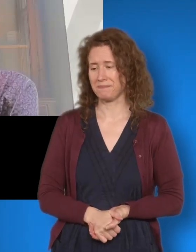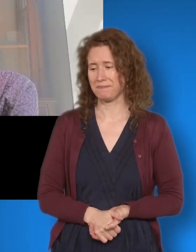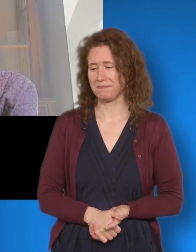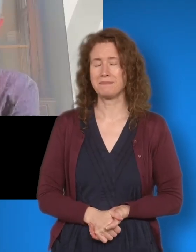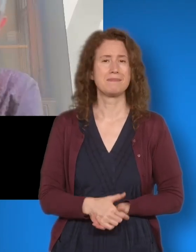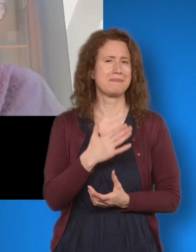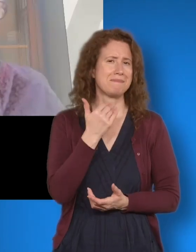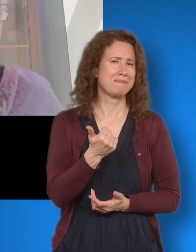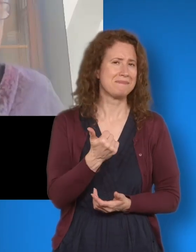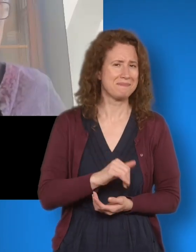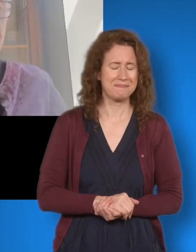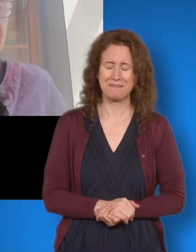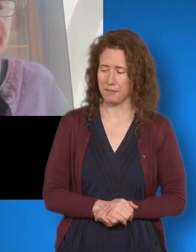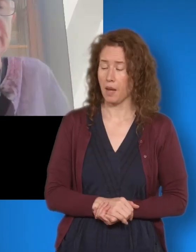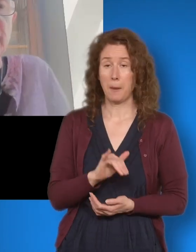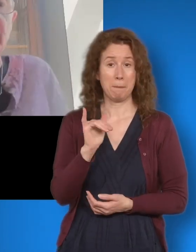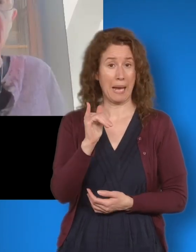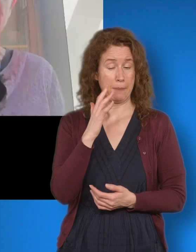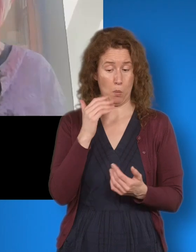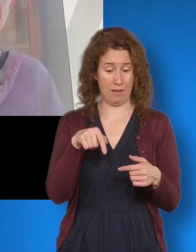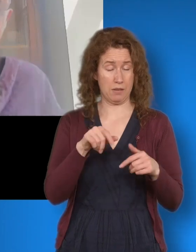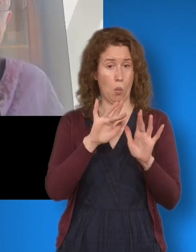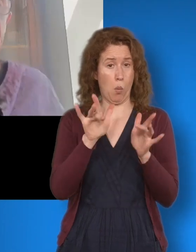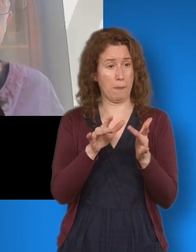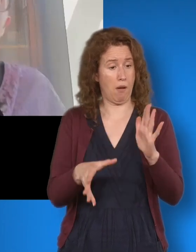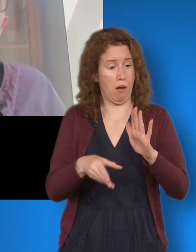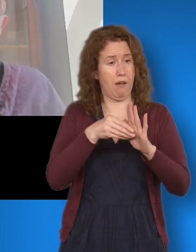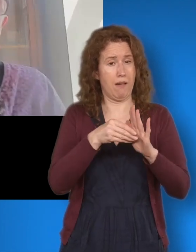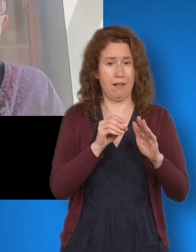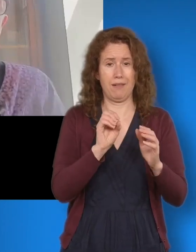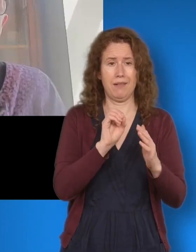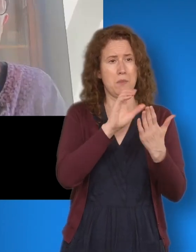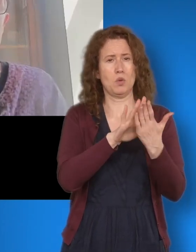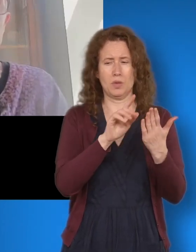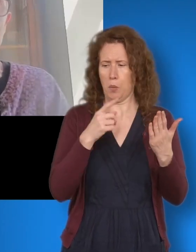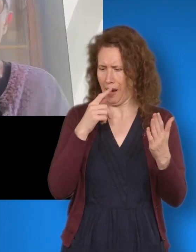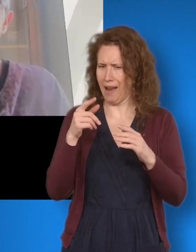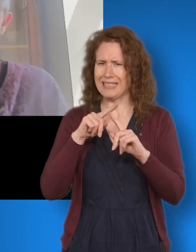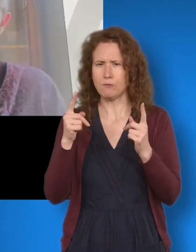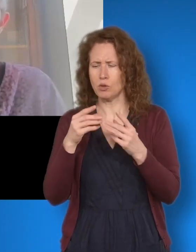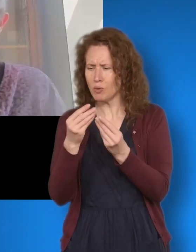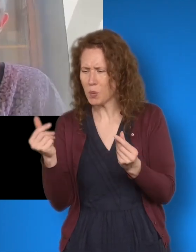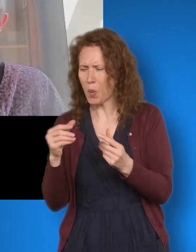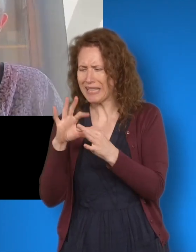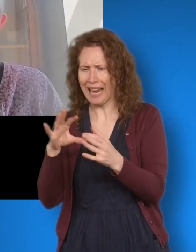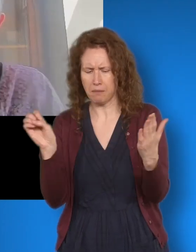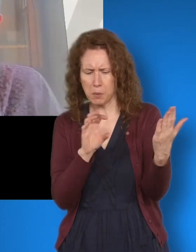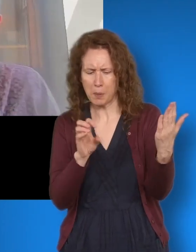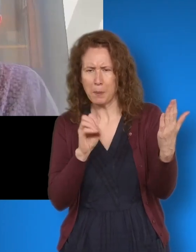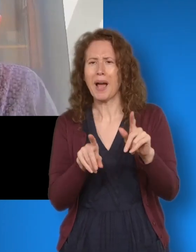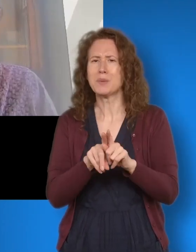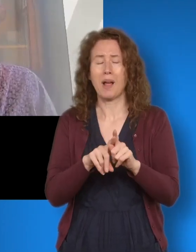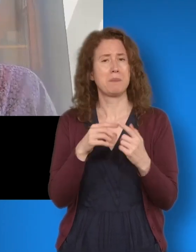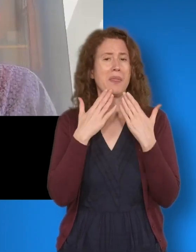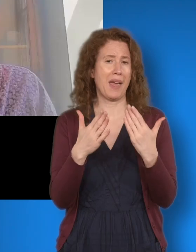Fantastic. Thank you very much. And maybe when we put this webinar up online, we can pull together a few of those links and resources as well to be able to share. But